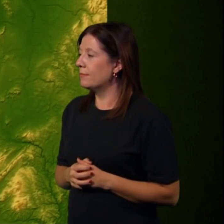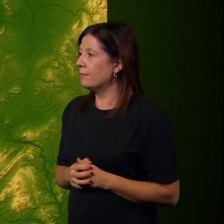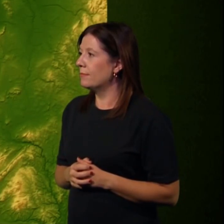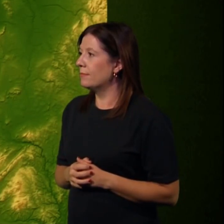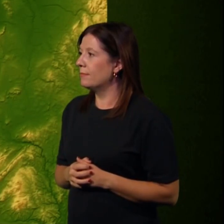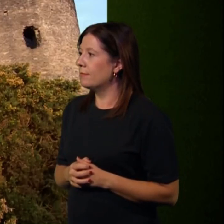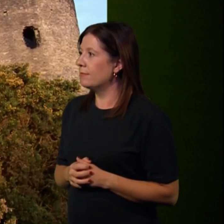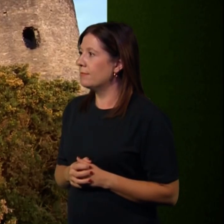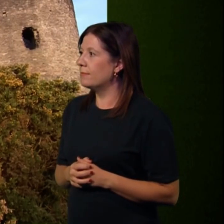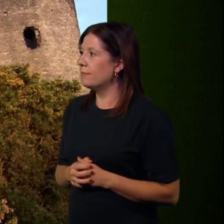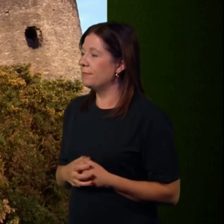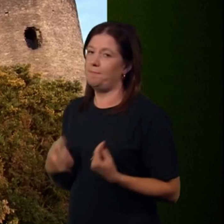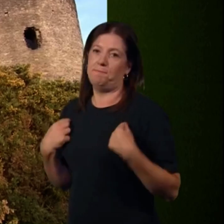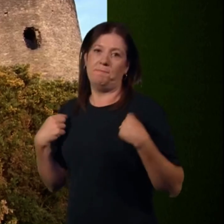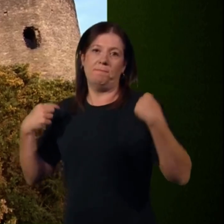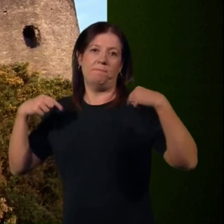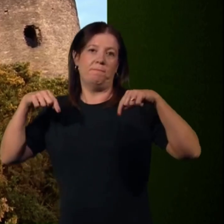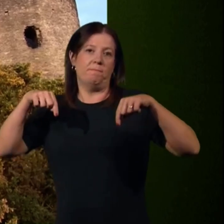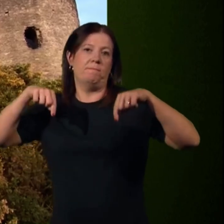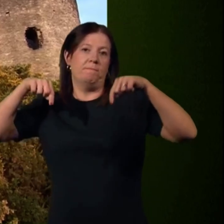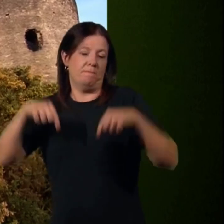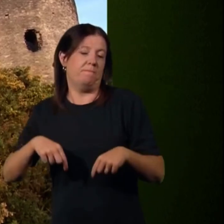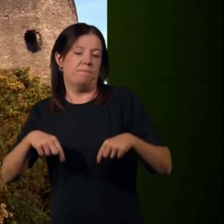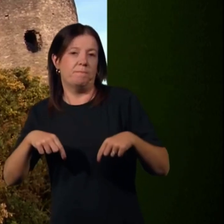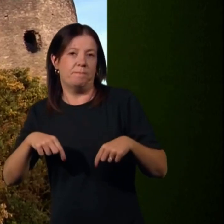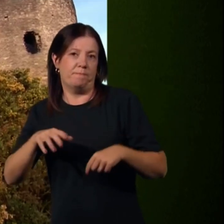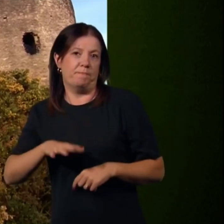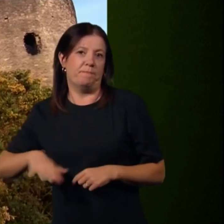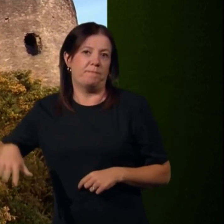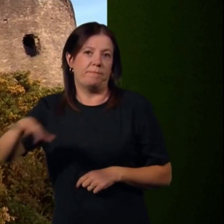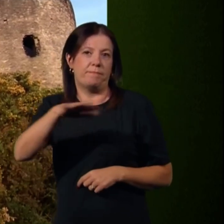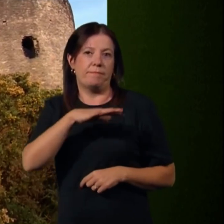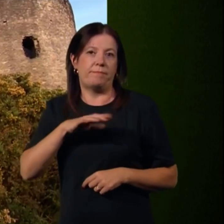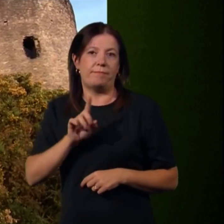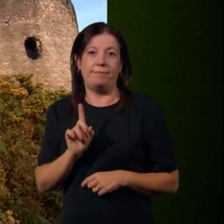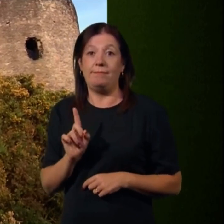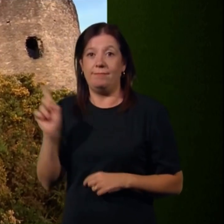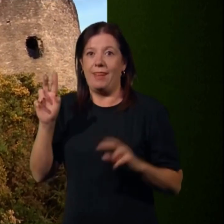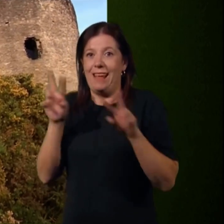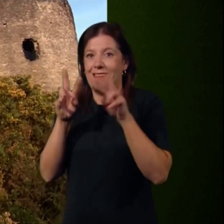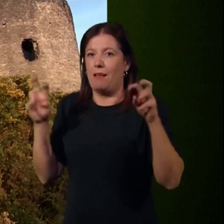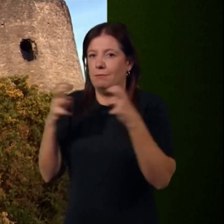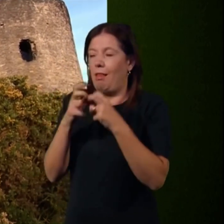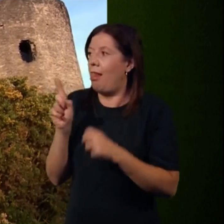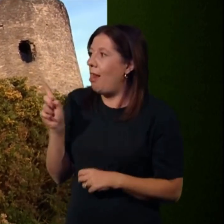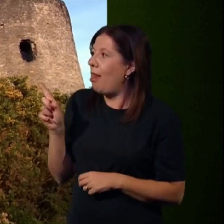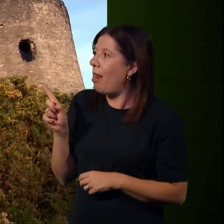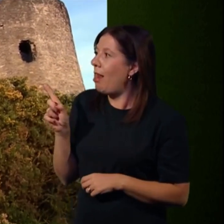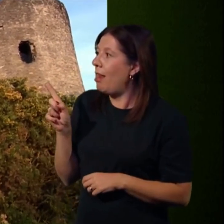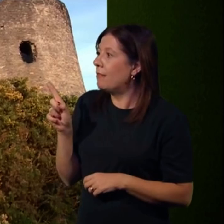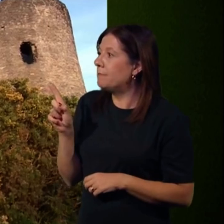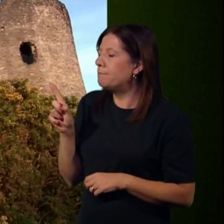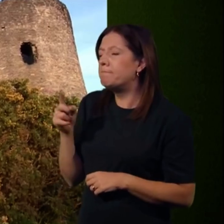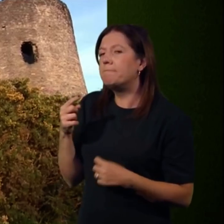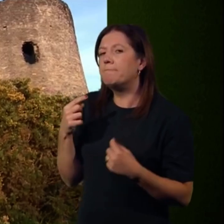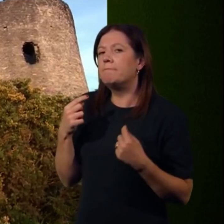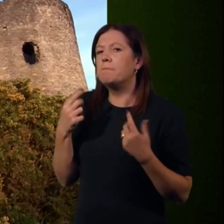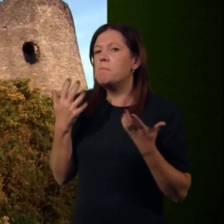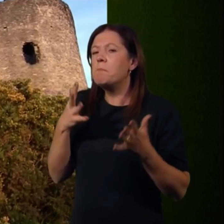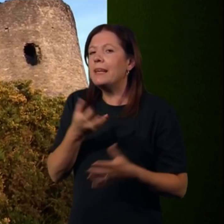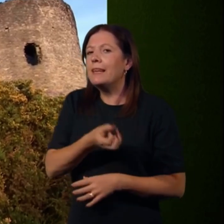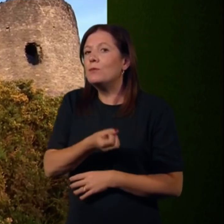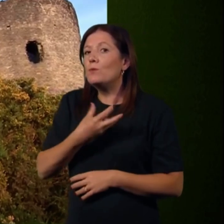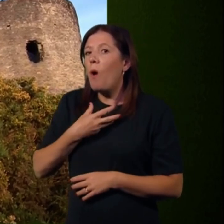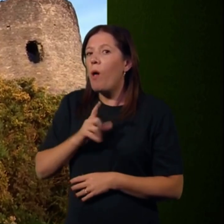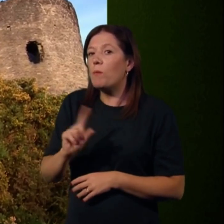Well, welcome back to Eryri National Park. We are at the foot of Dolbadarn Castle, and I am reliably told that this